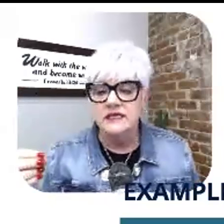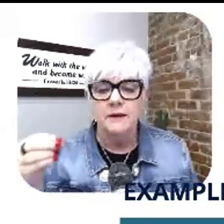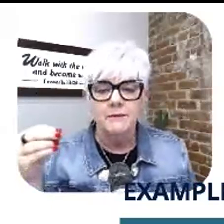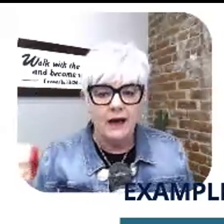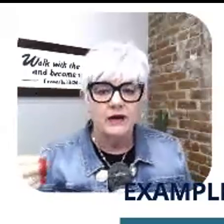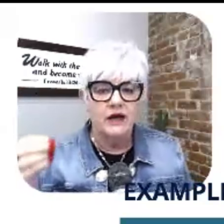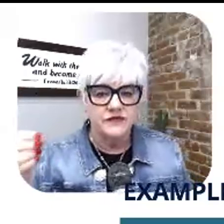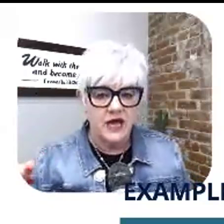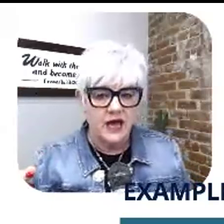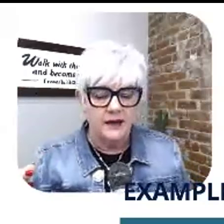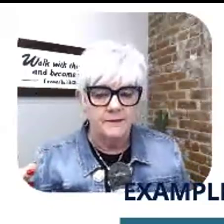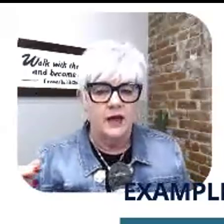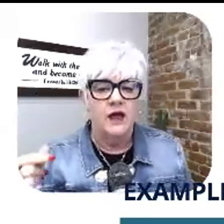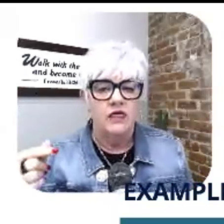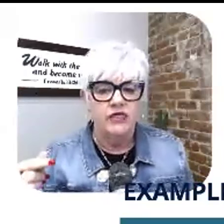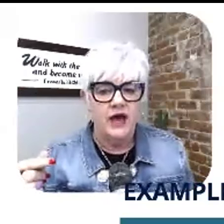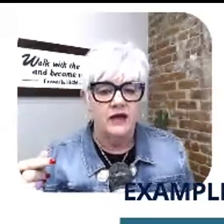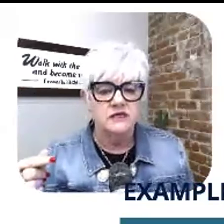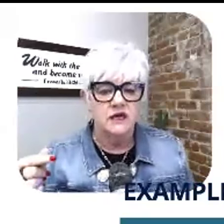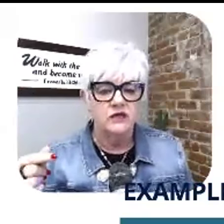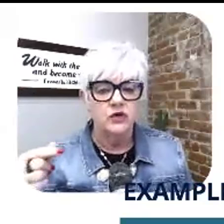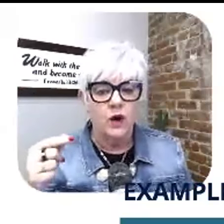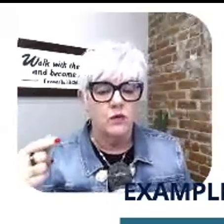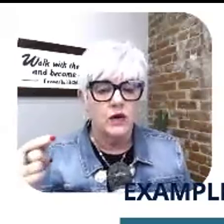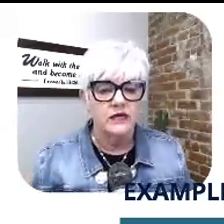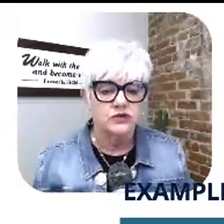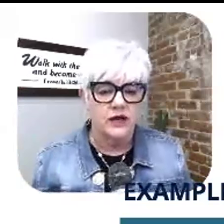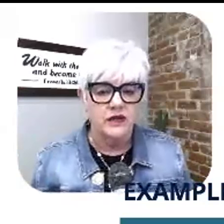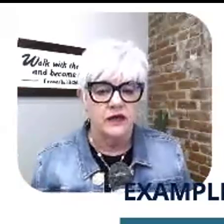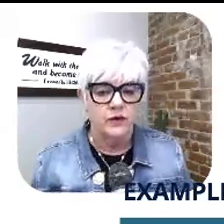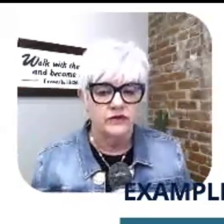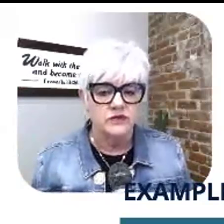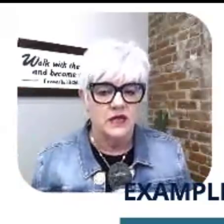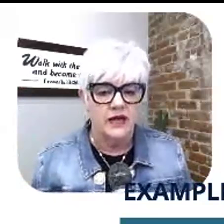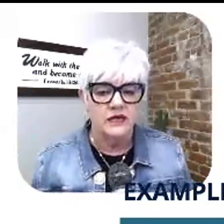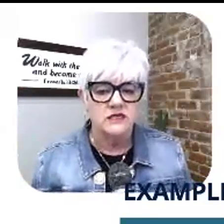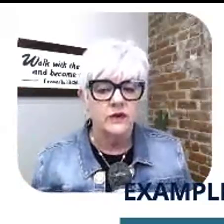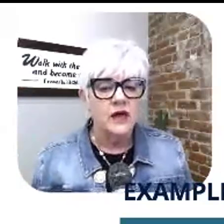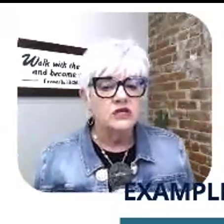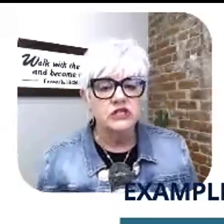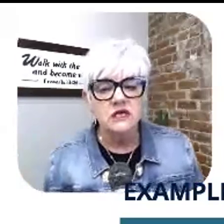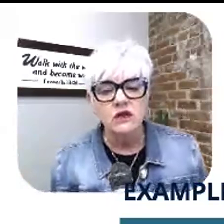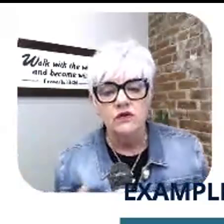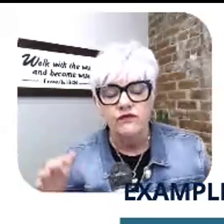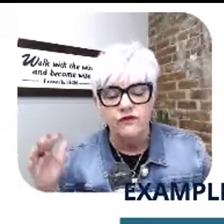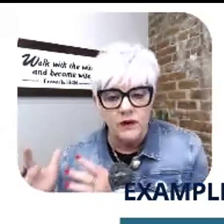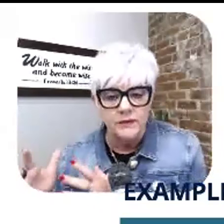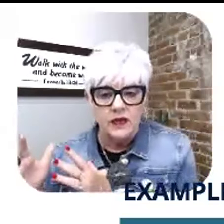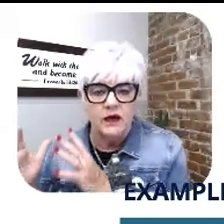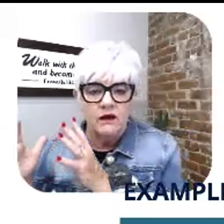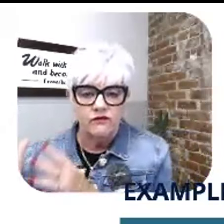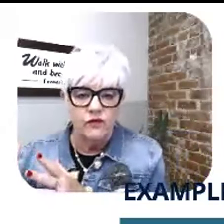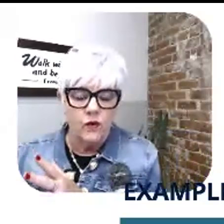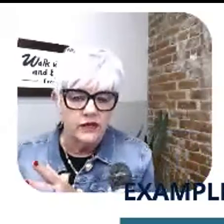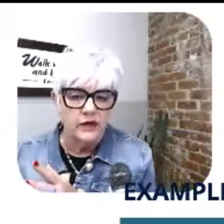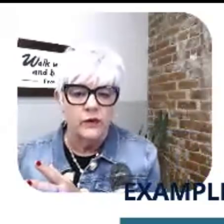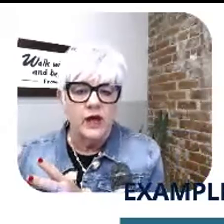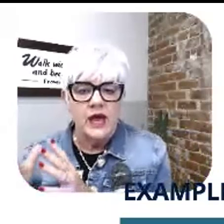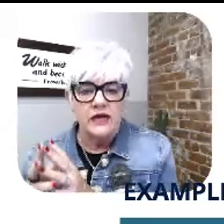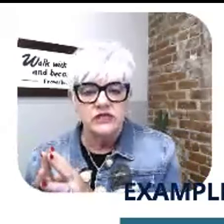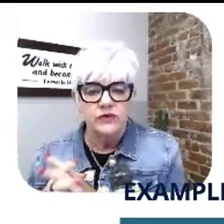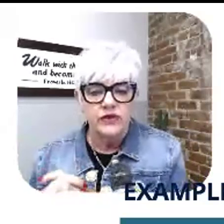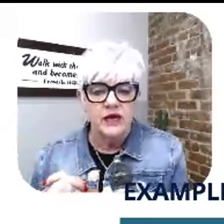is the amount of time that you are working directly with those clients. So just a little formula for